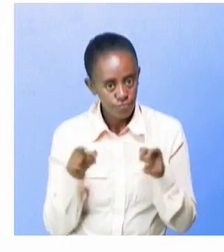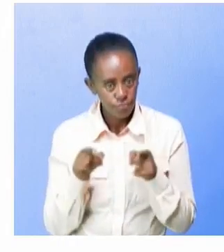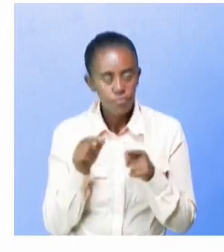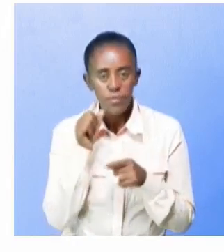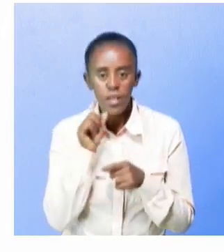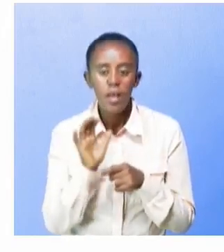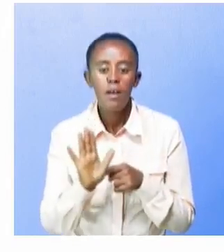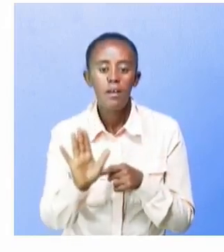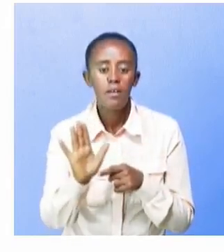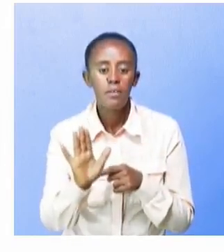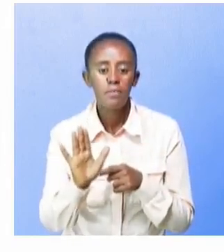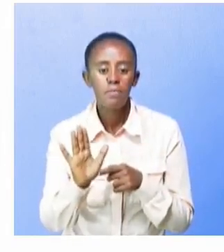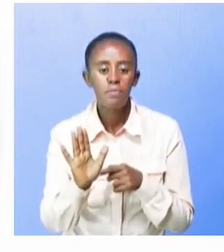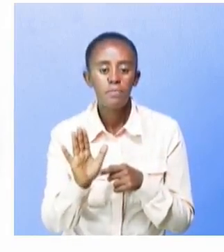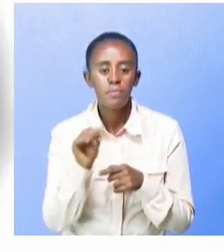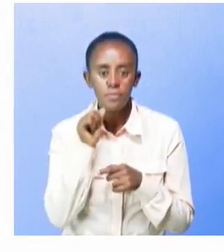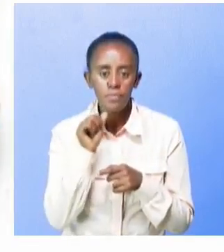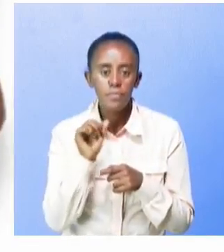her